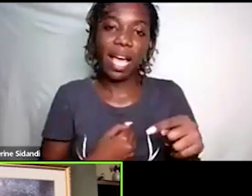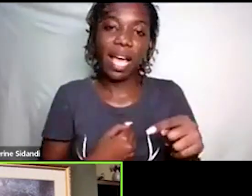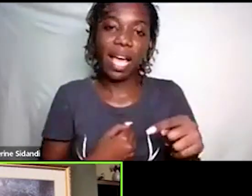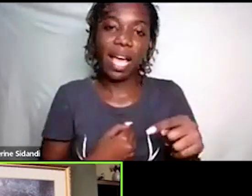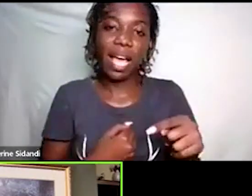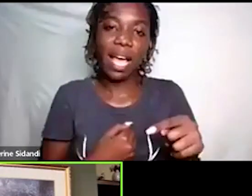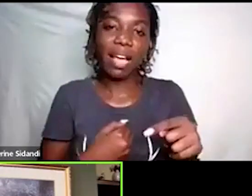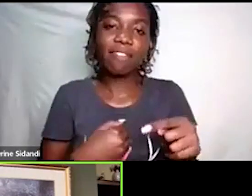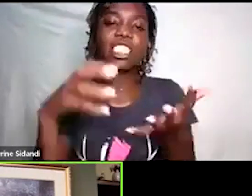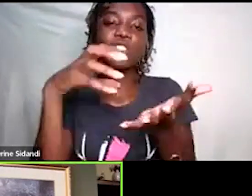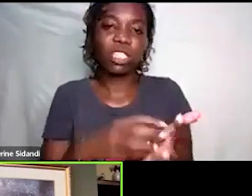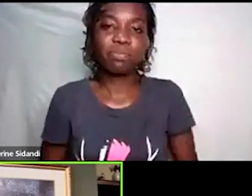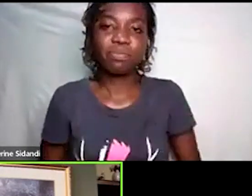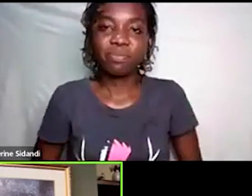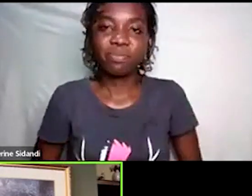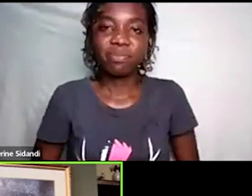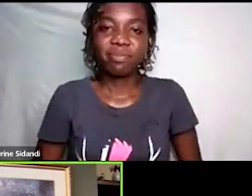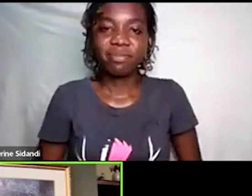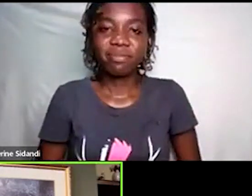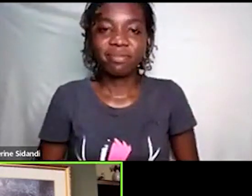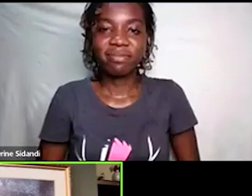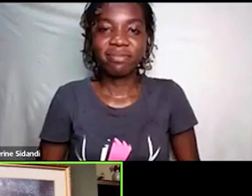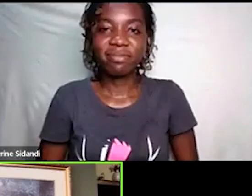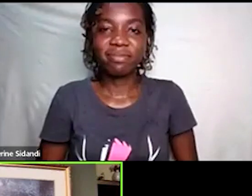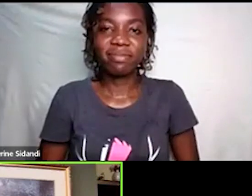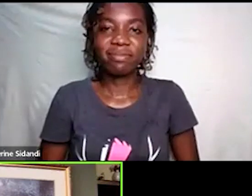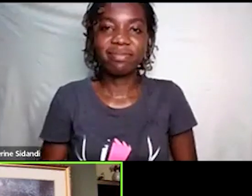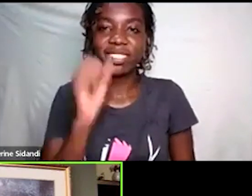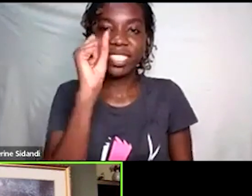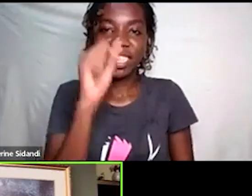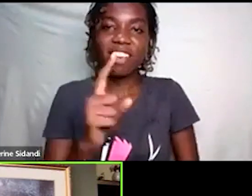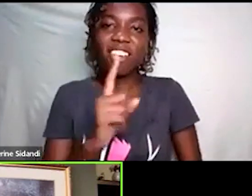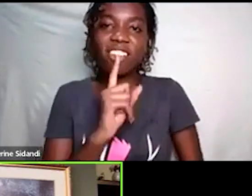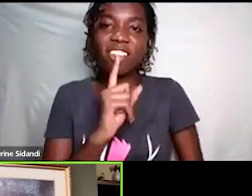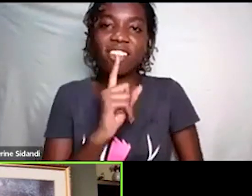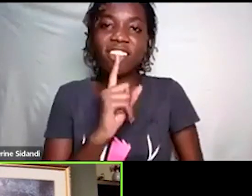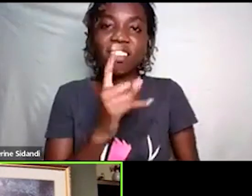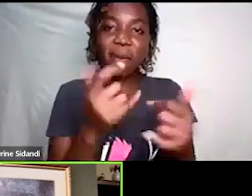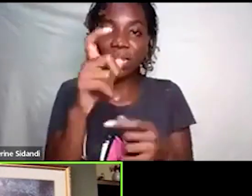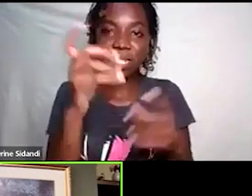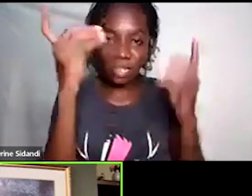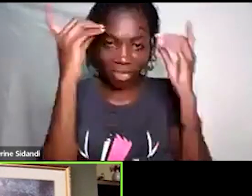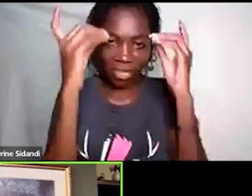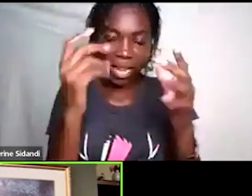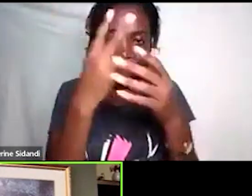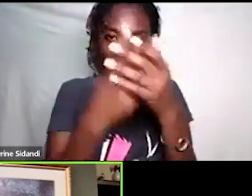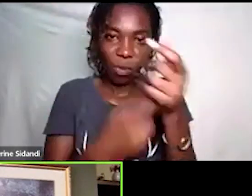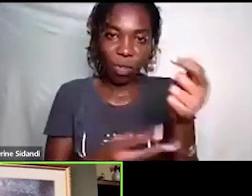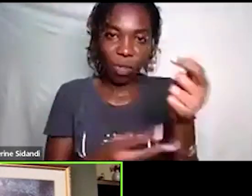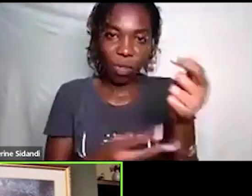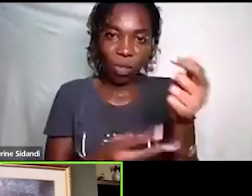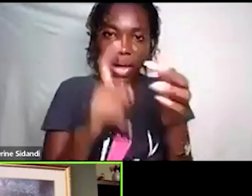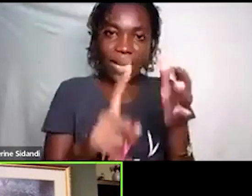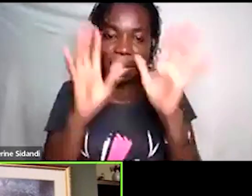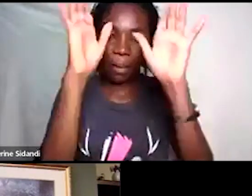Oh, a situationship. Yeah. Now they have to decide, both of them, what's most important at the point.